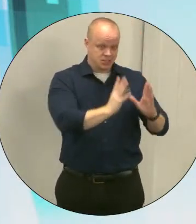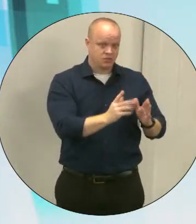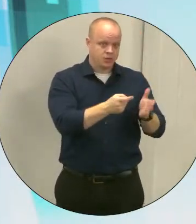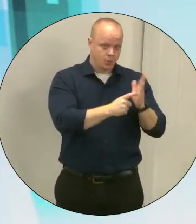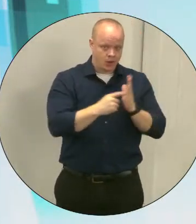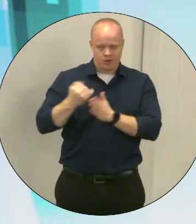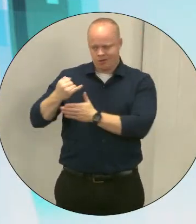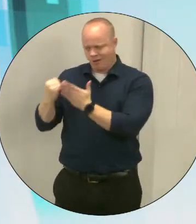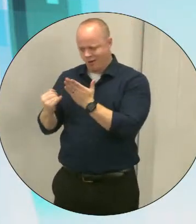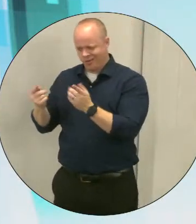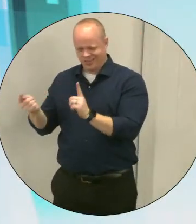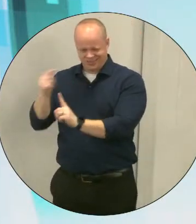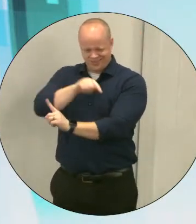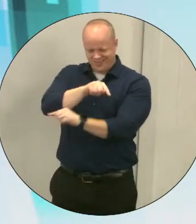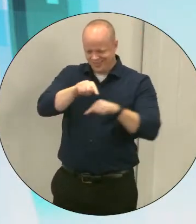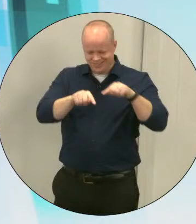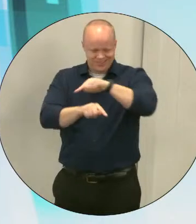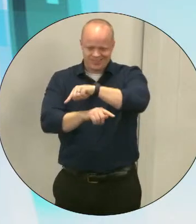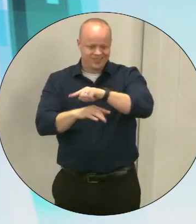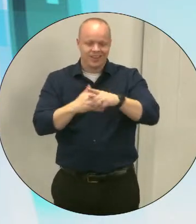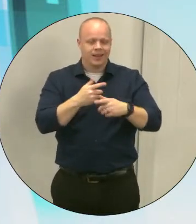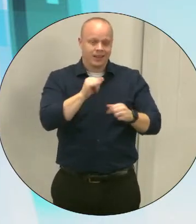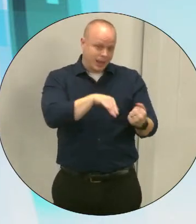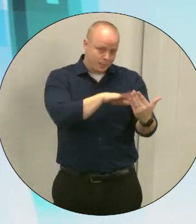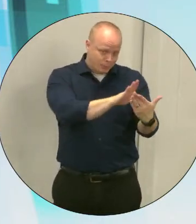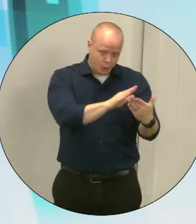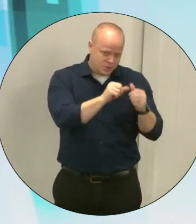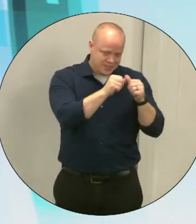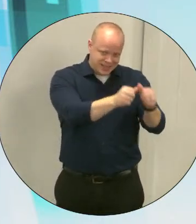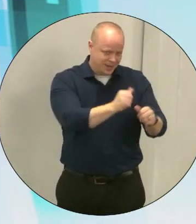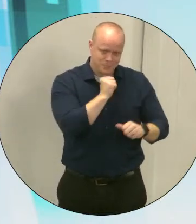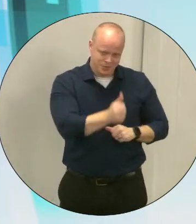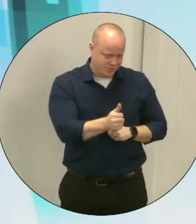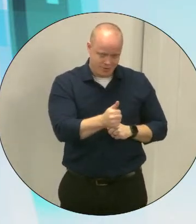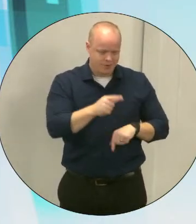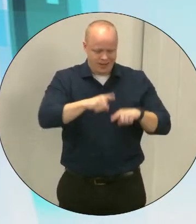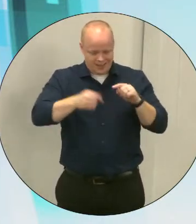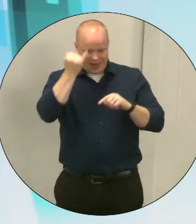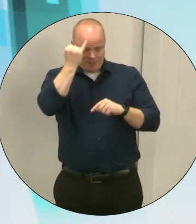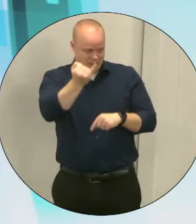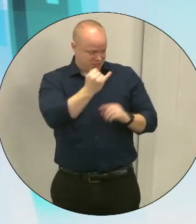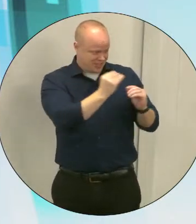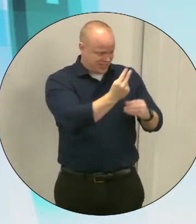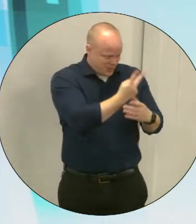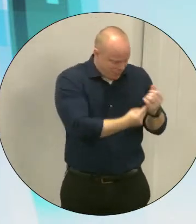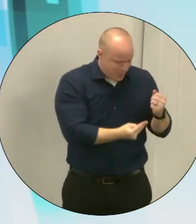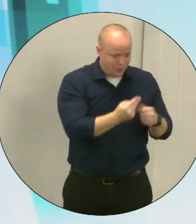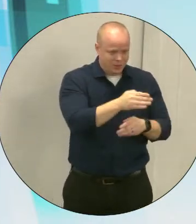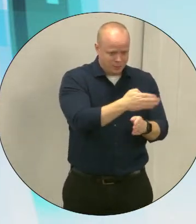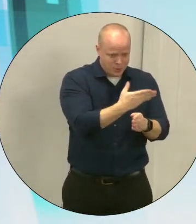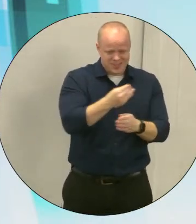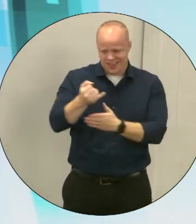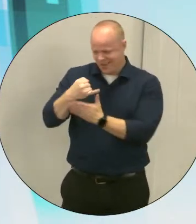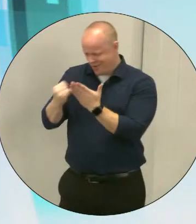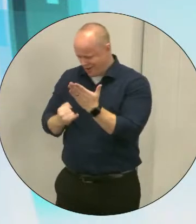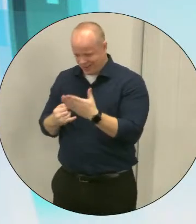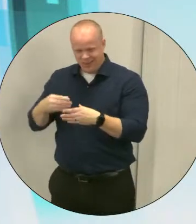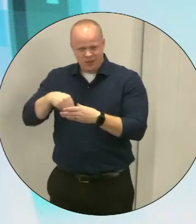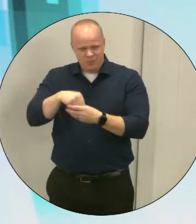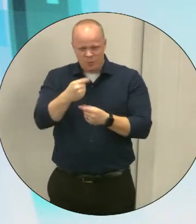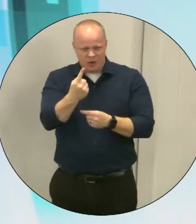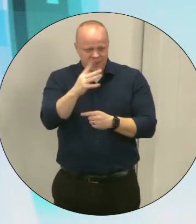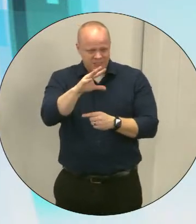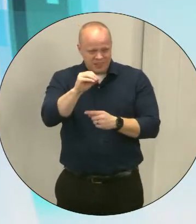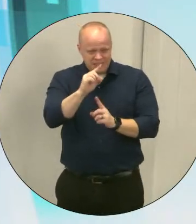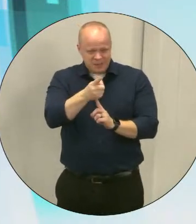art and vice versa. This approach is not sustainable. I cannot imagine teaching both music and art in a single 50-minute period. My